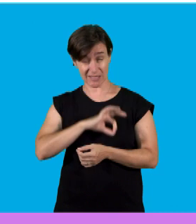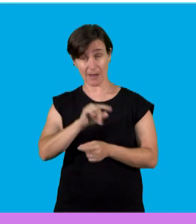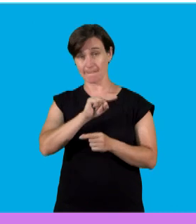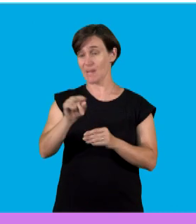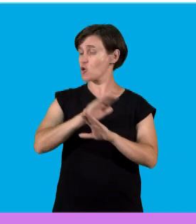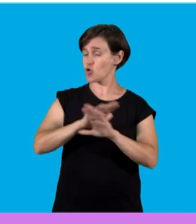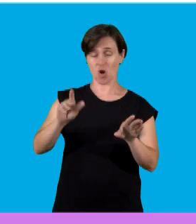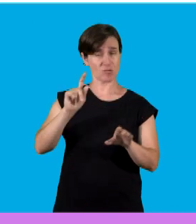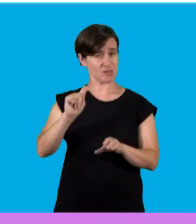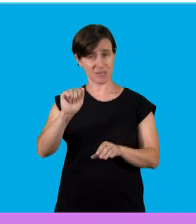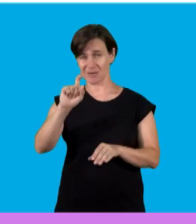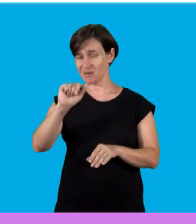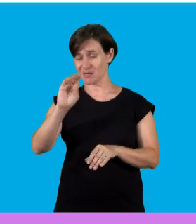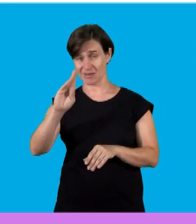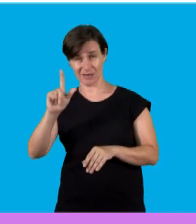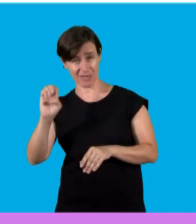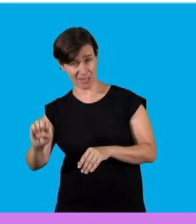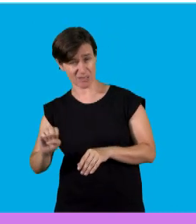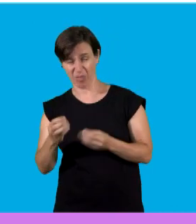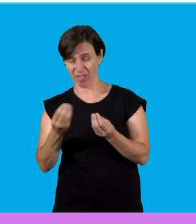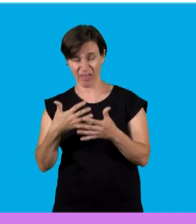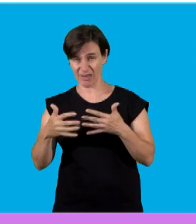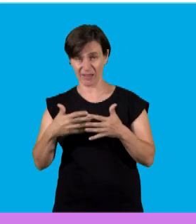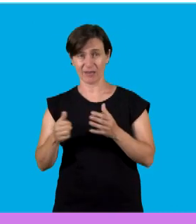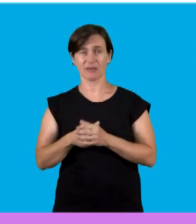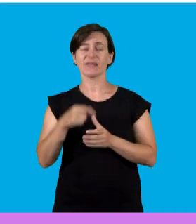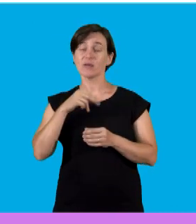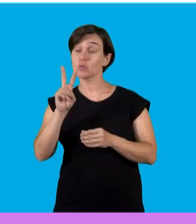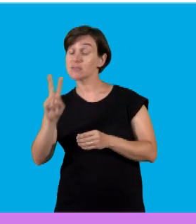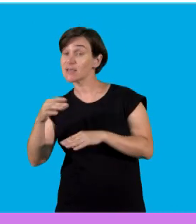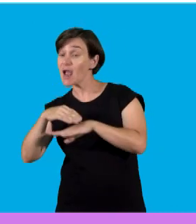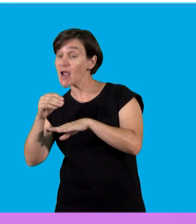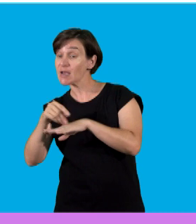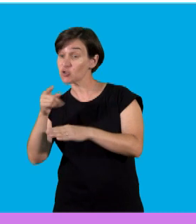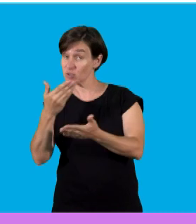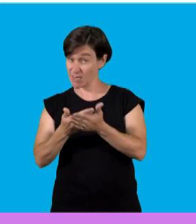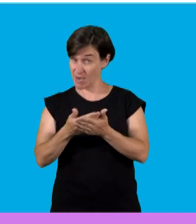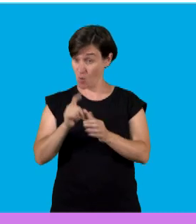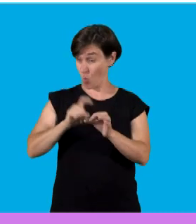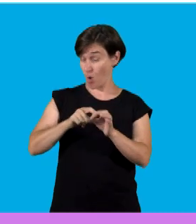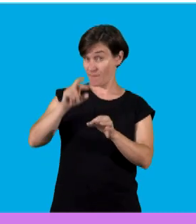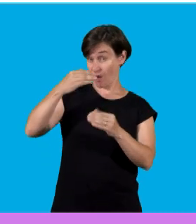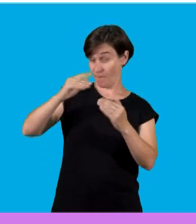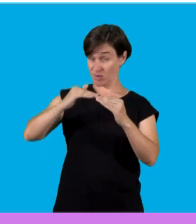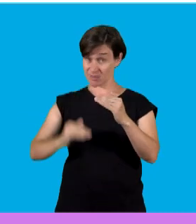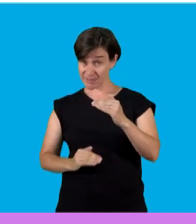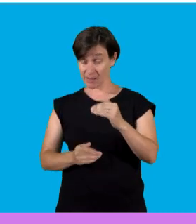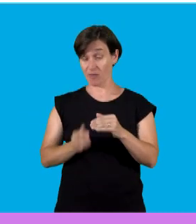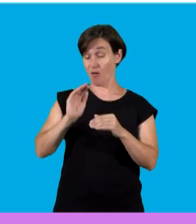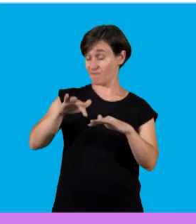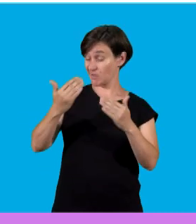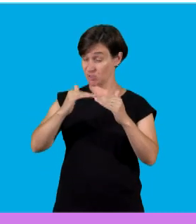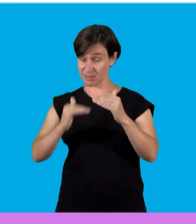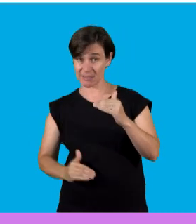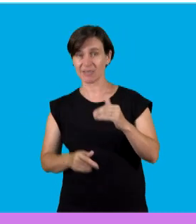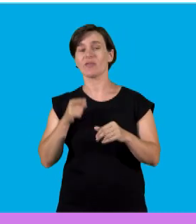your non-taxable items. And then we look at our age to see for how many rebates a person qualifies. Thereafter, you deduct your rebates, you